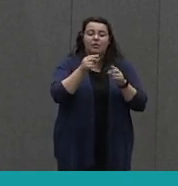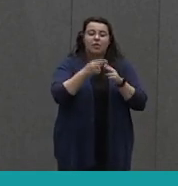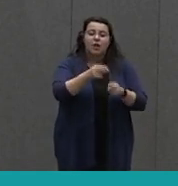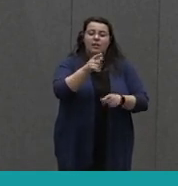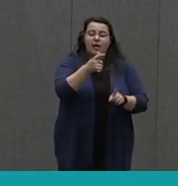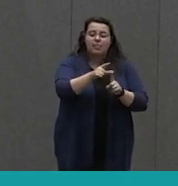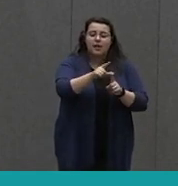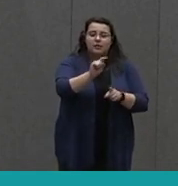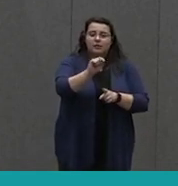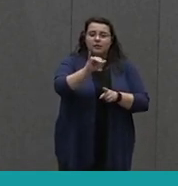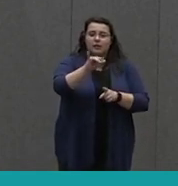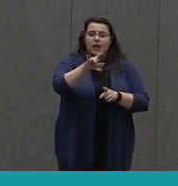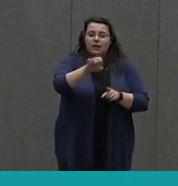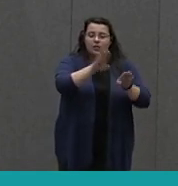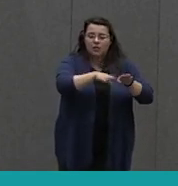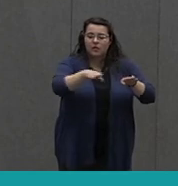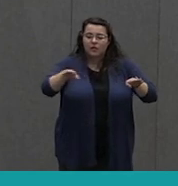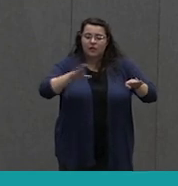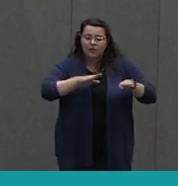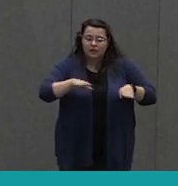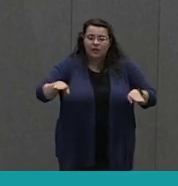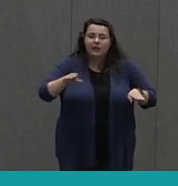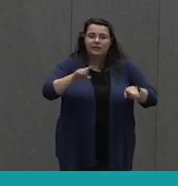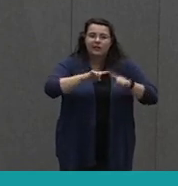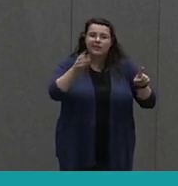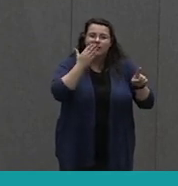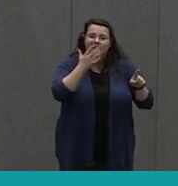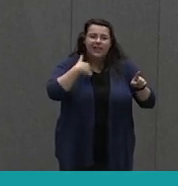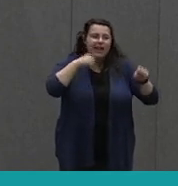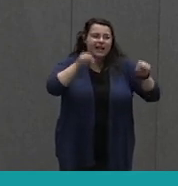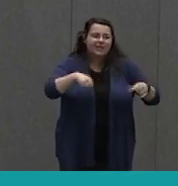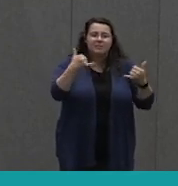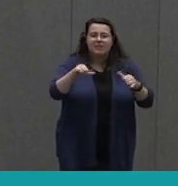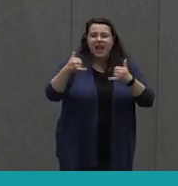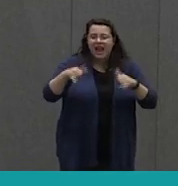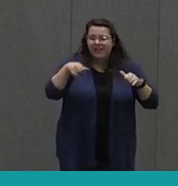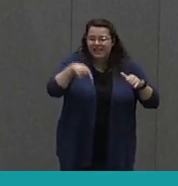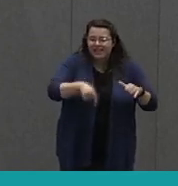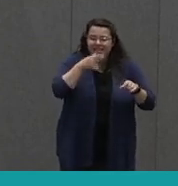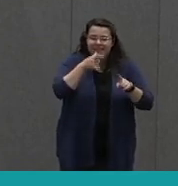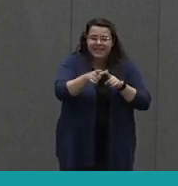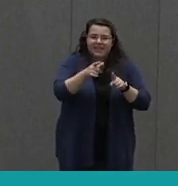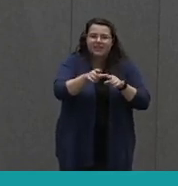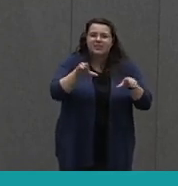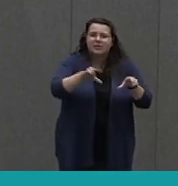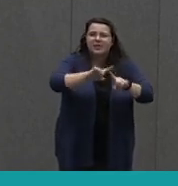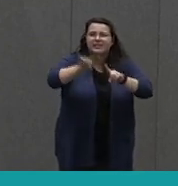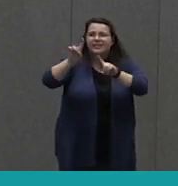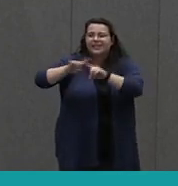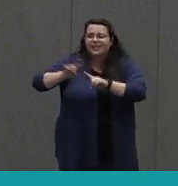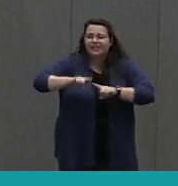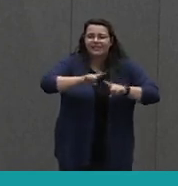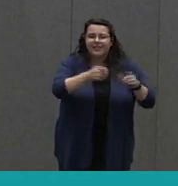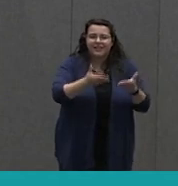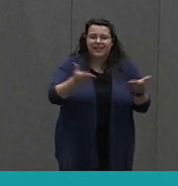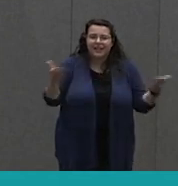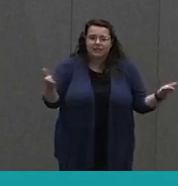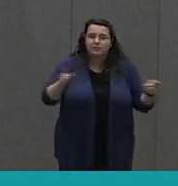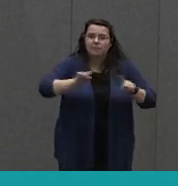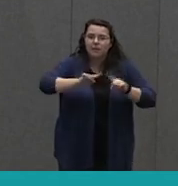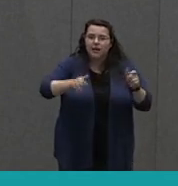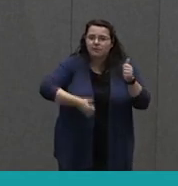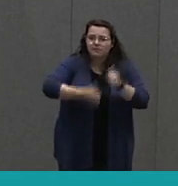Look at that. We read the book. We made some of the sounds. We did some actions. We talked about